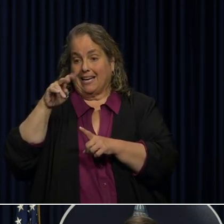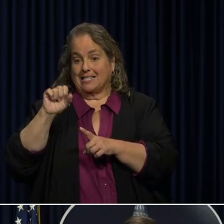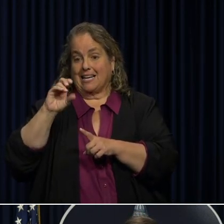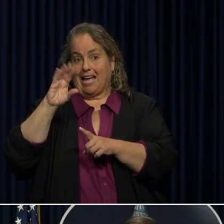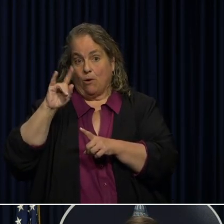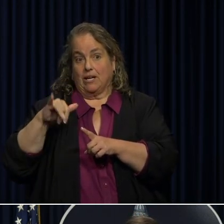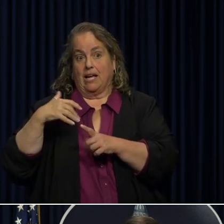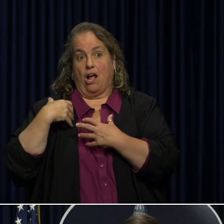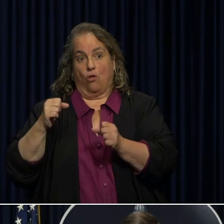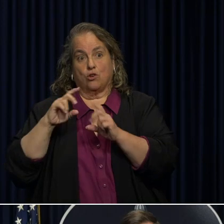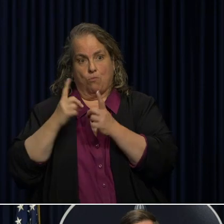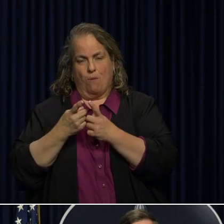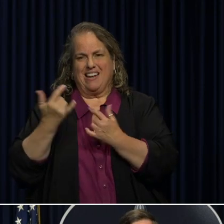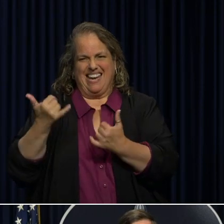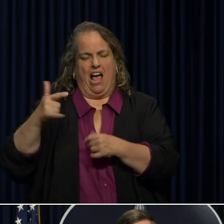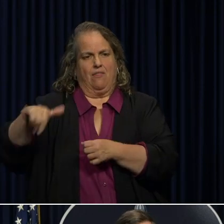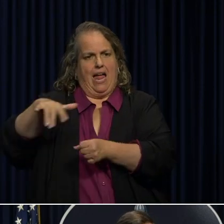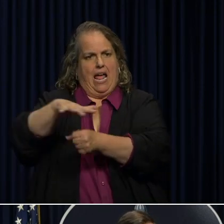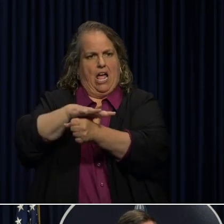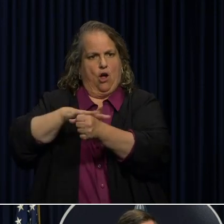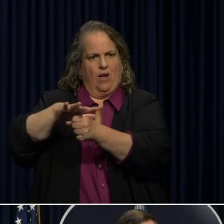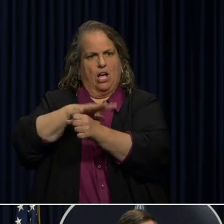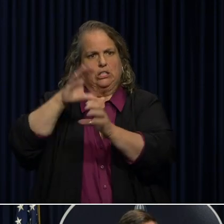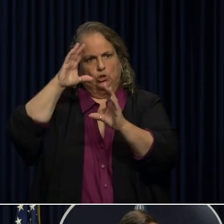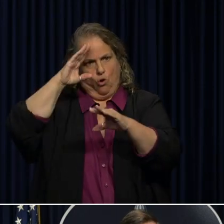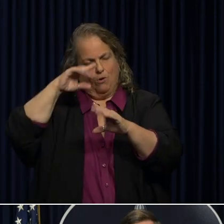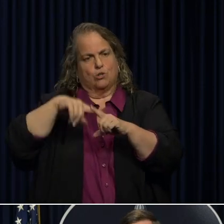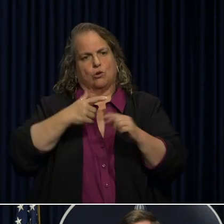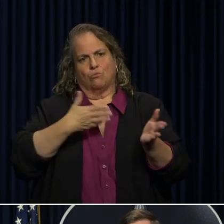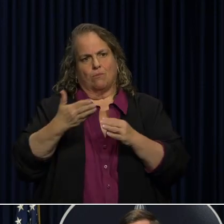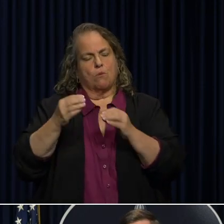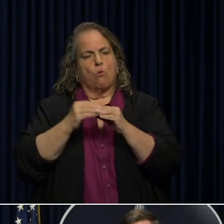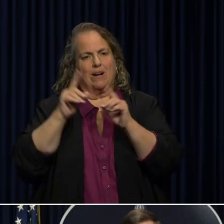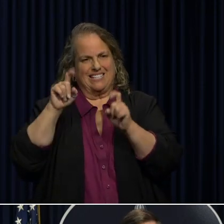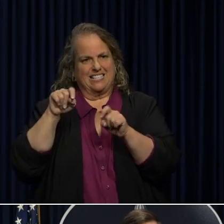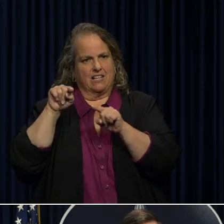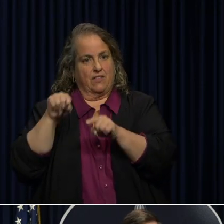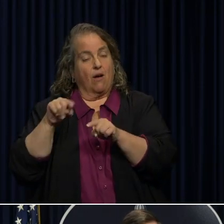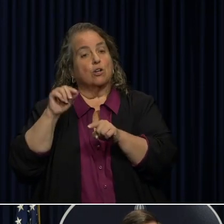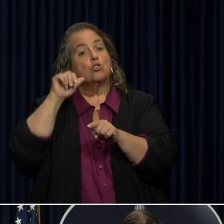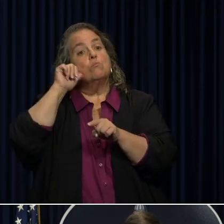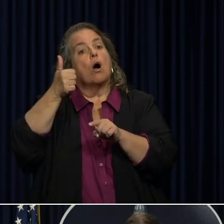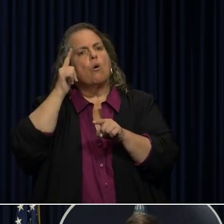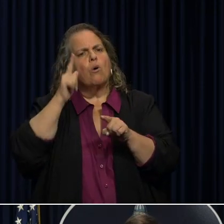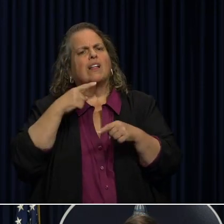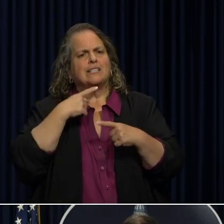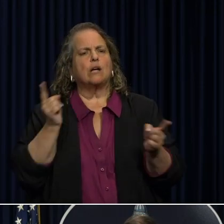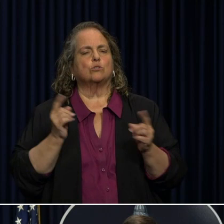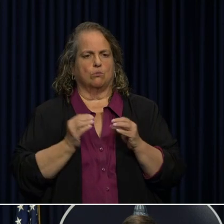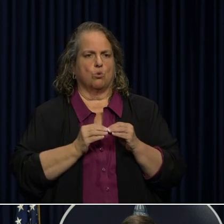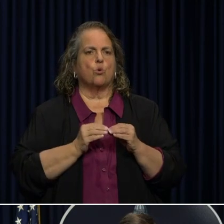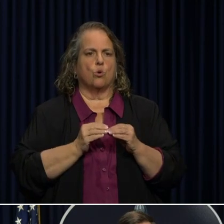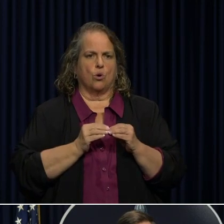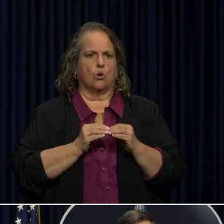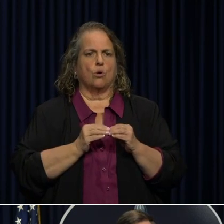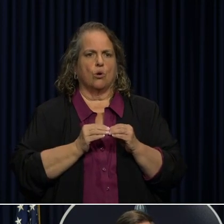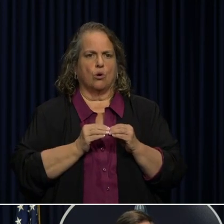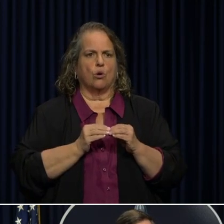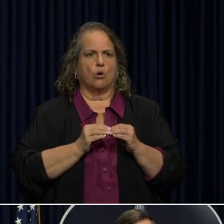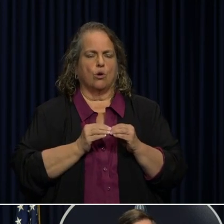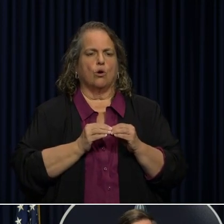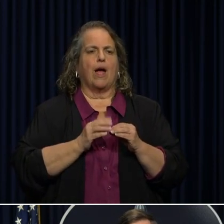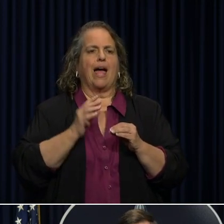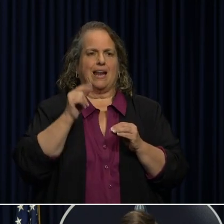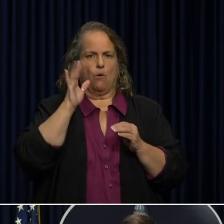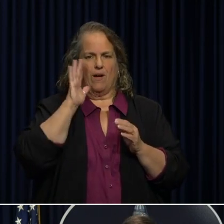more testing in the region. And tomorrow, there's going to be a number of additional announcements that are going to represent our